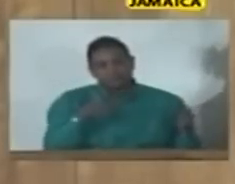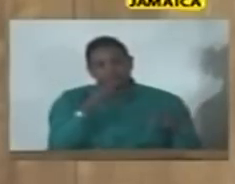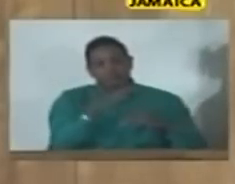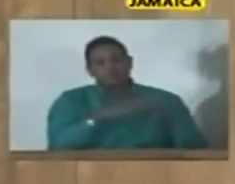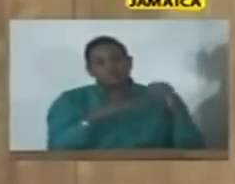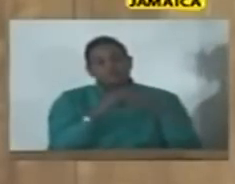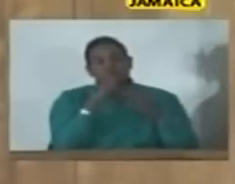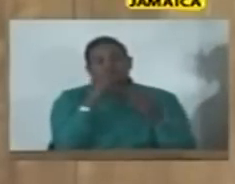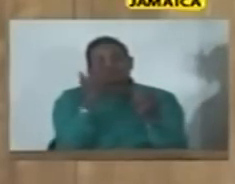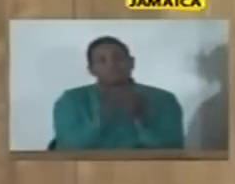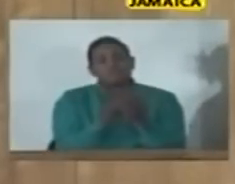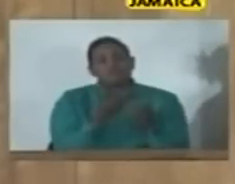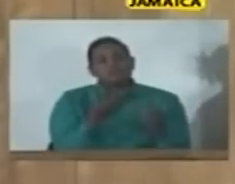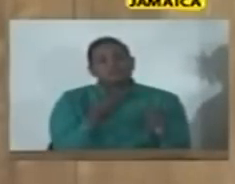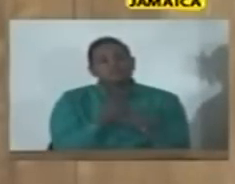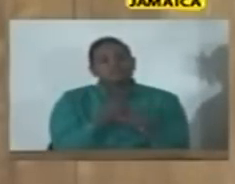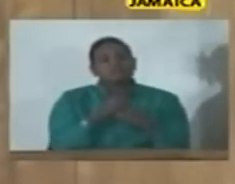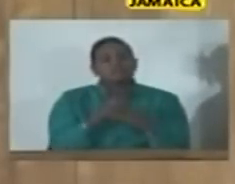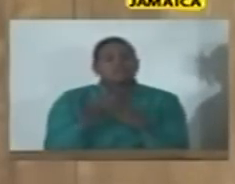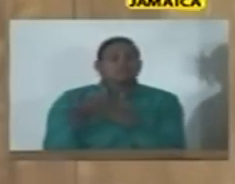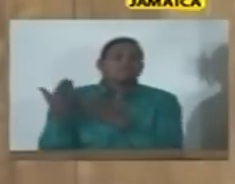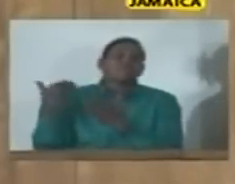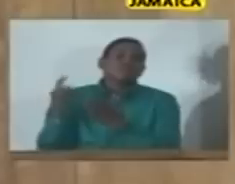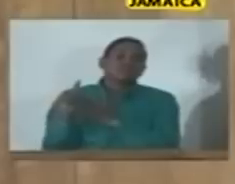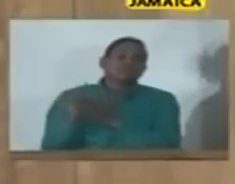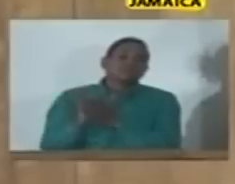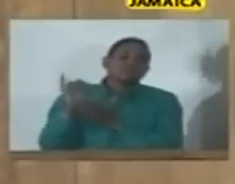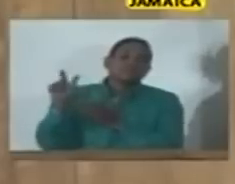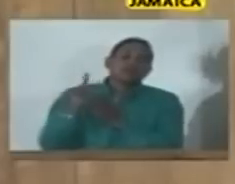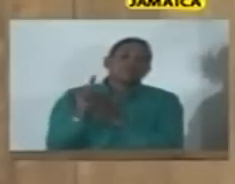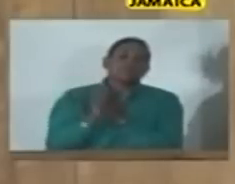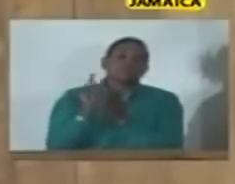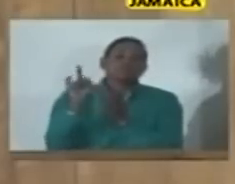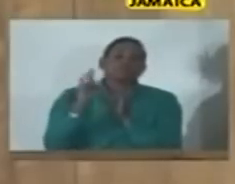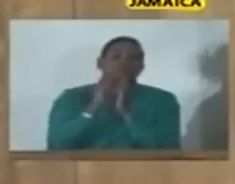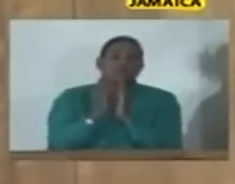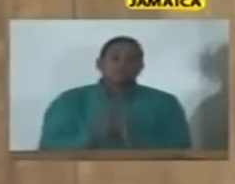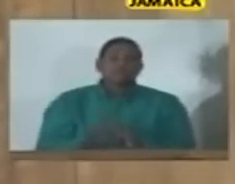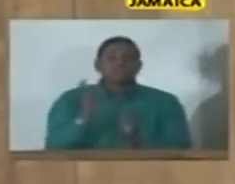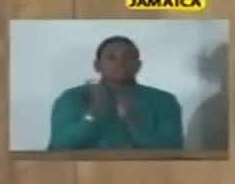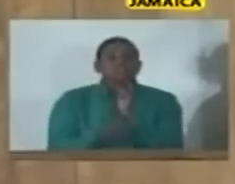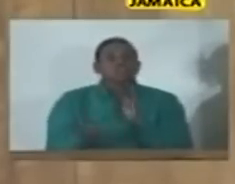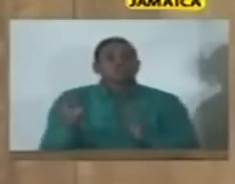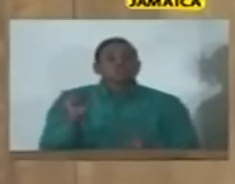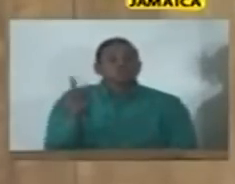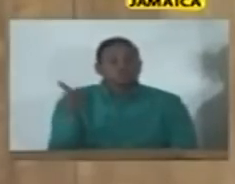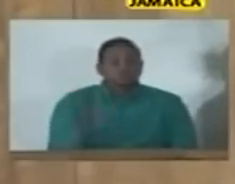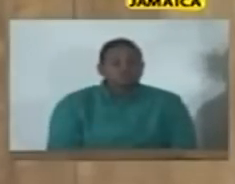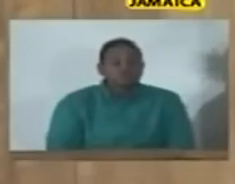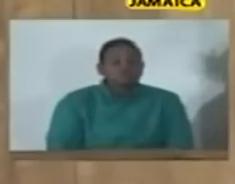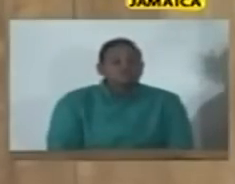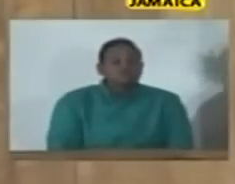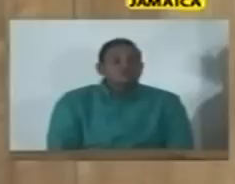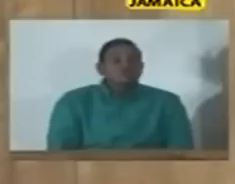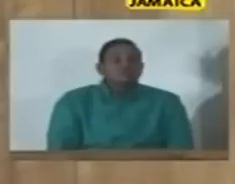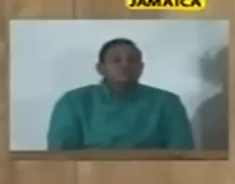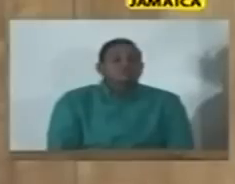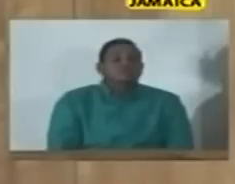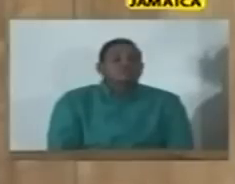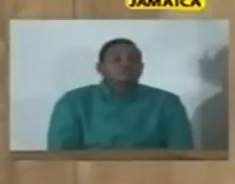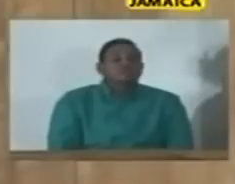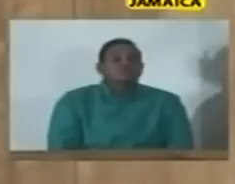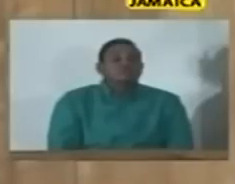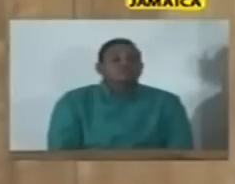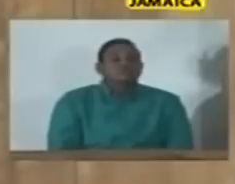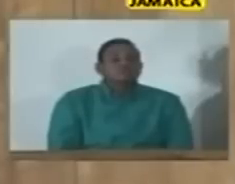by the fact that it may be in a previous bill. That bill ought to be amended and changed it too, right? But, so we can